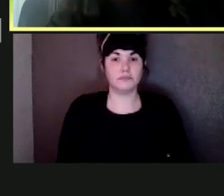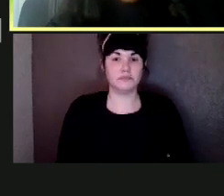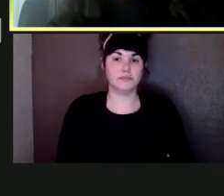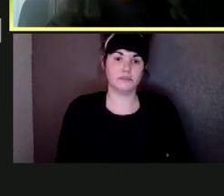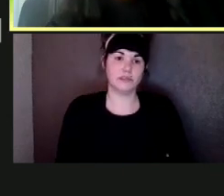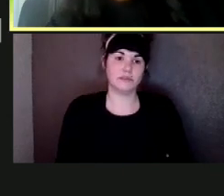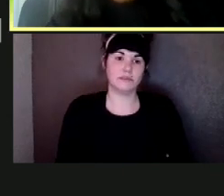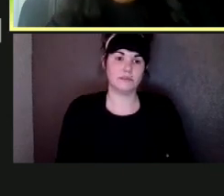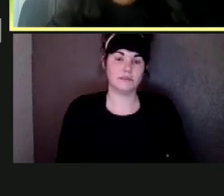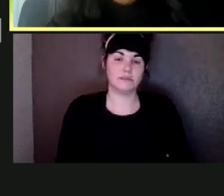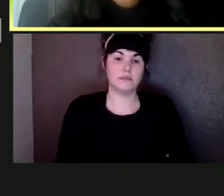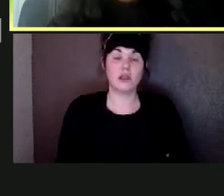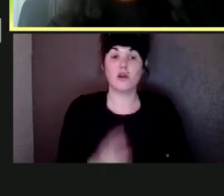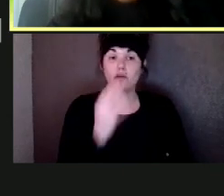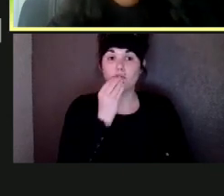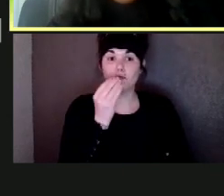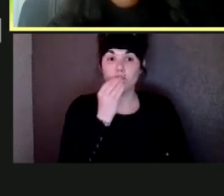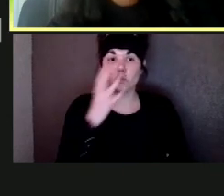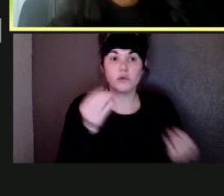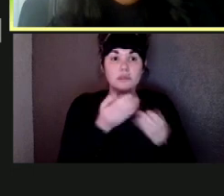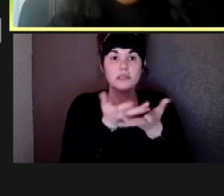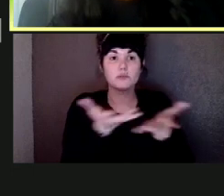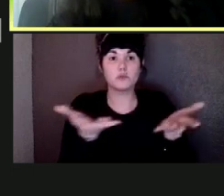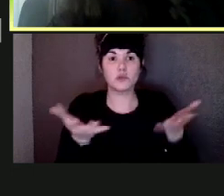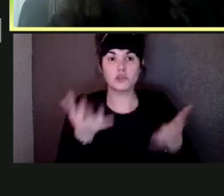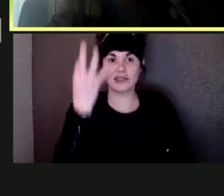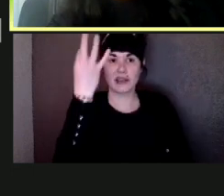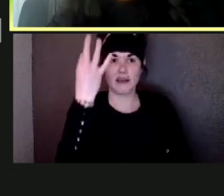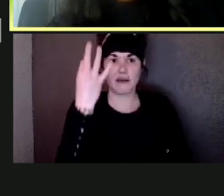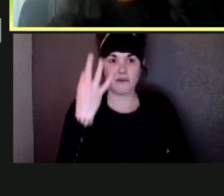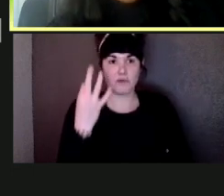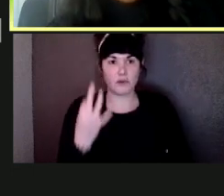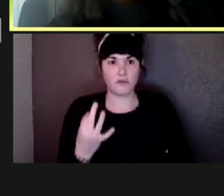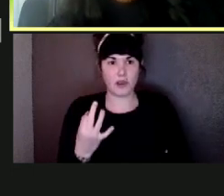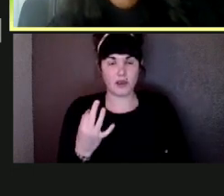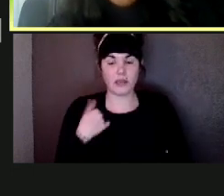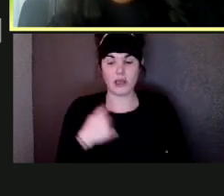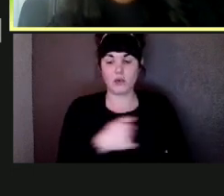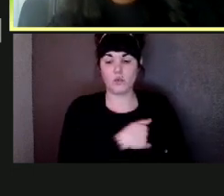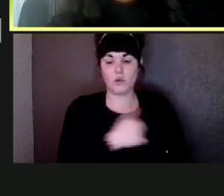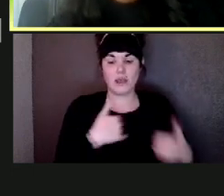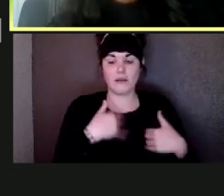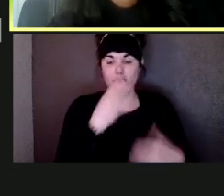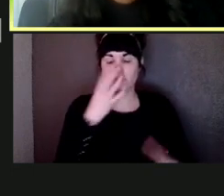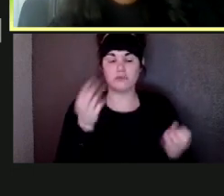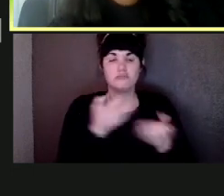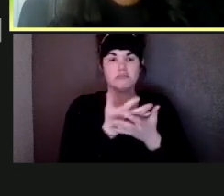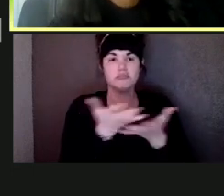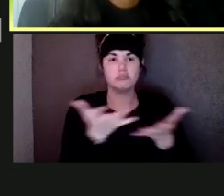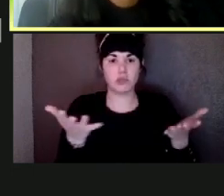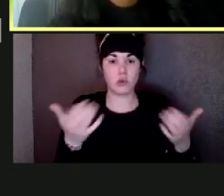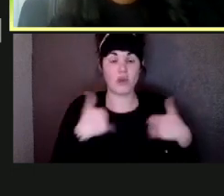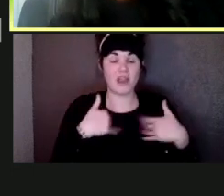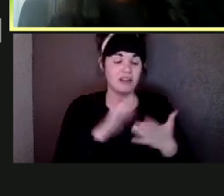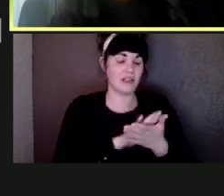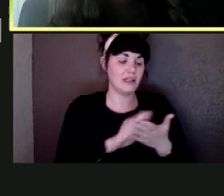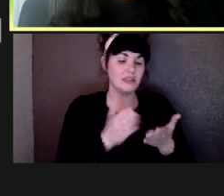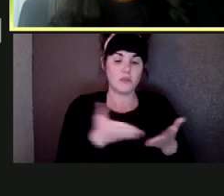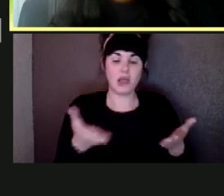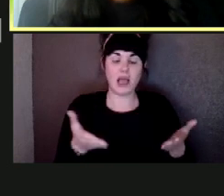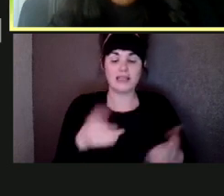We have food distributions. Every Friday, um, we distribute food, cleaning supplies, and personal protection equipment. Um,